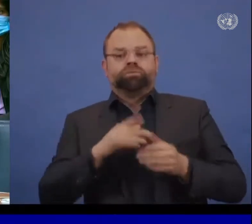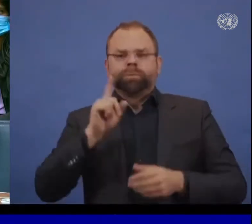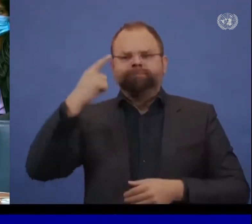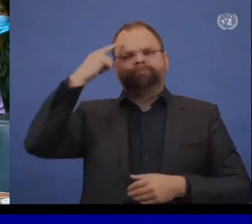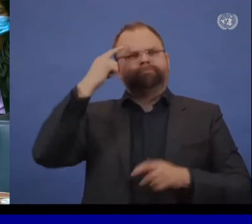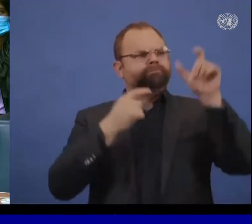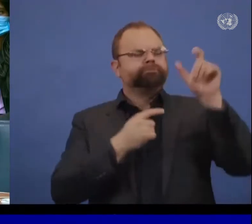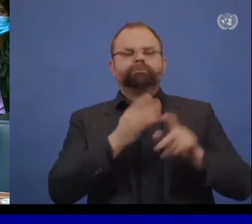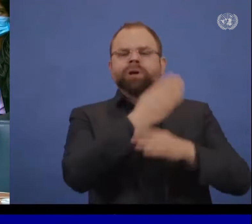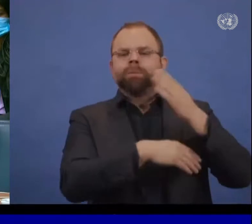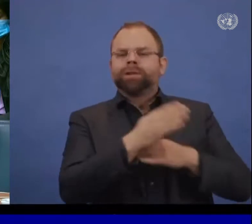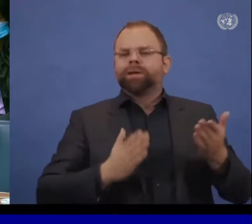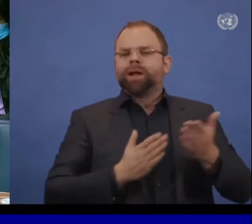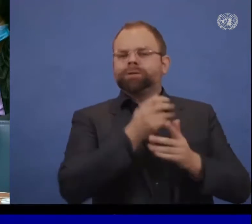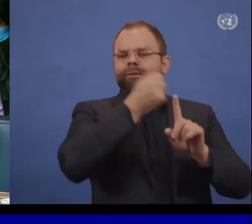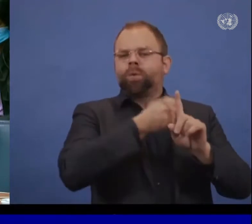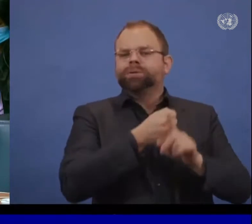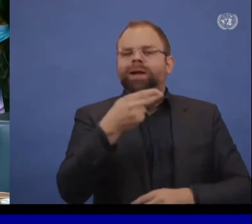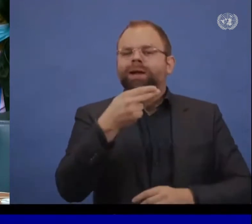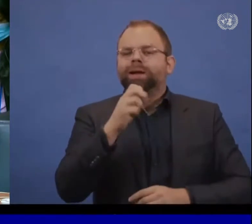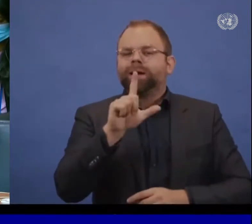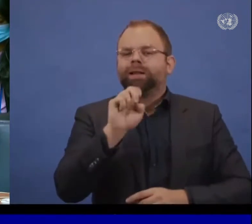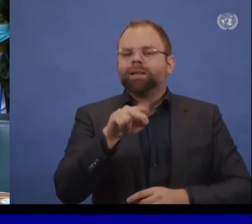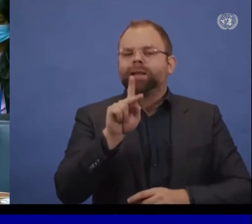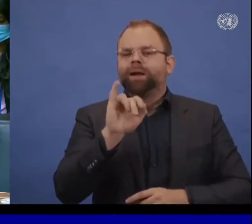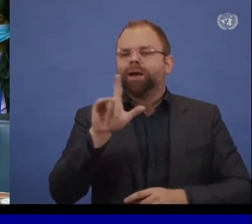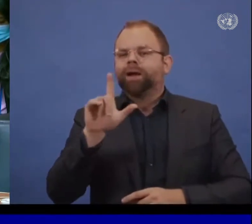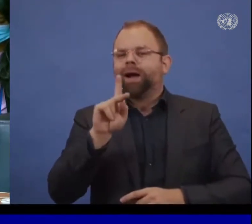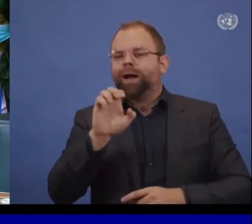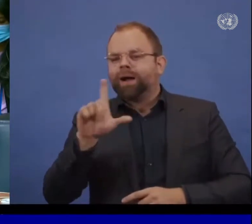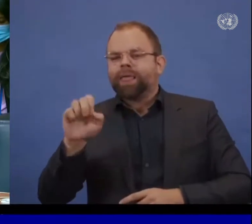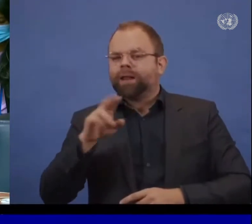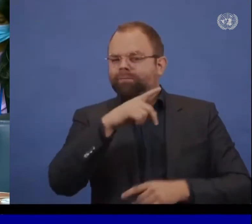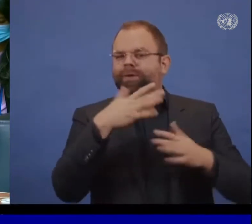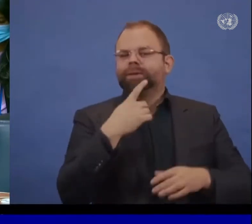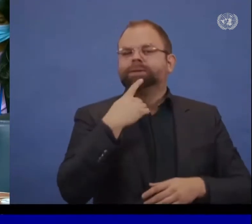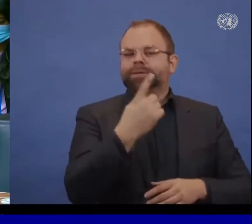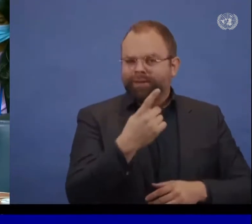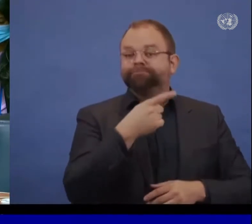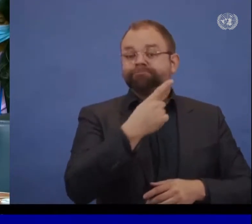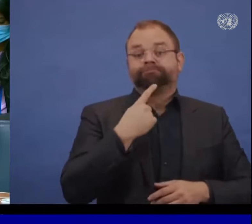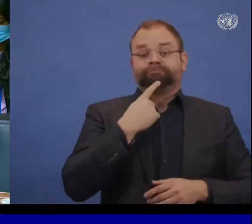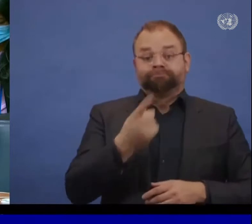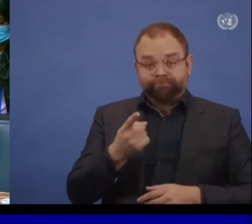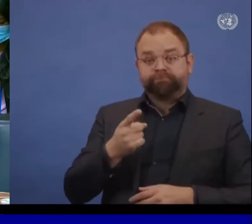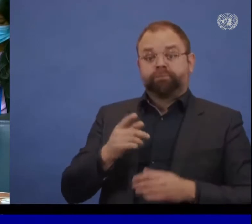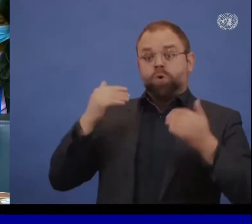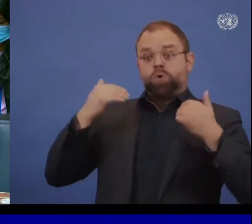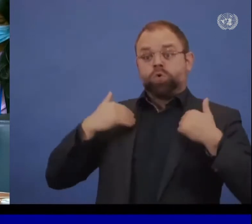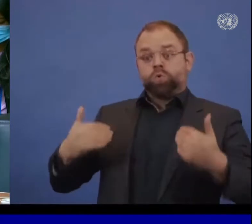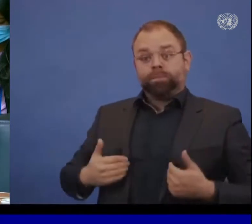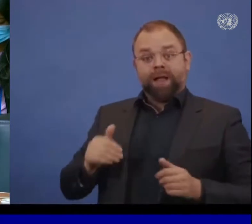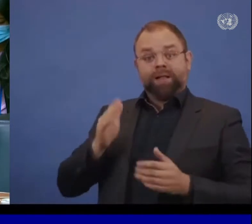hour would not be half so wonderful if there were no dark valleys to traverse," close quotes. I would embellish that